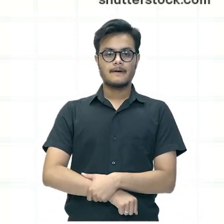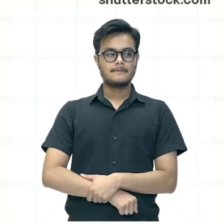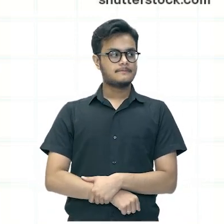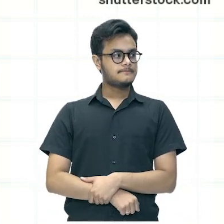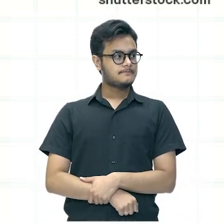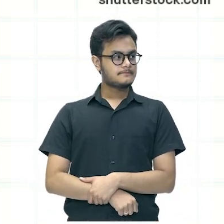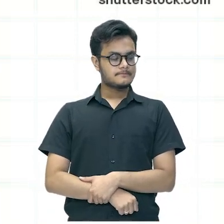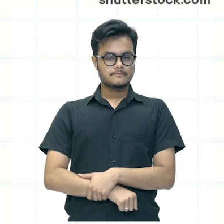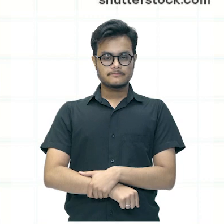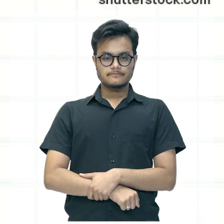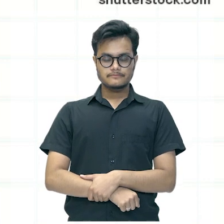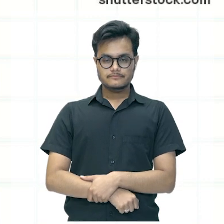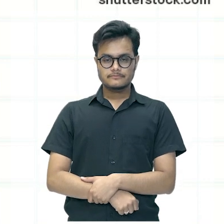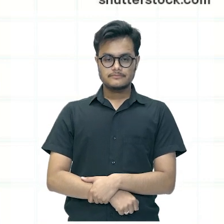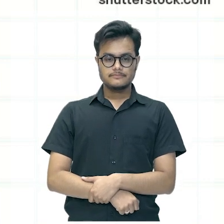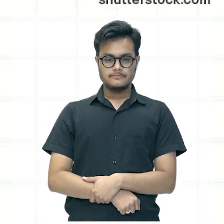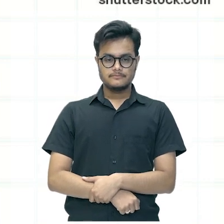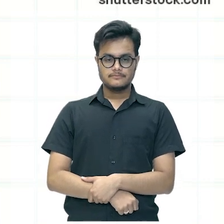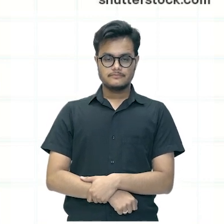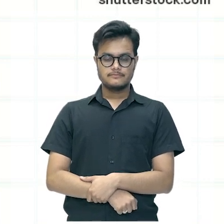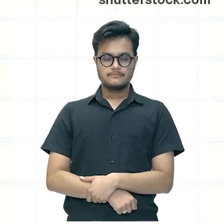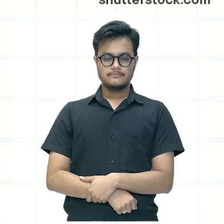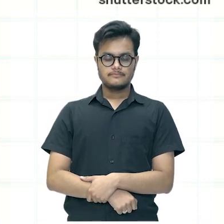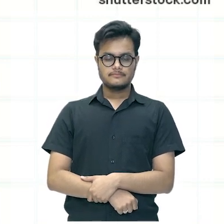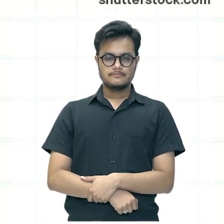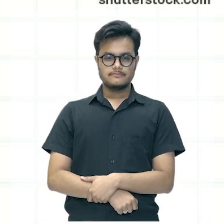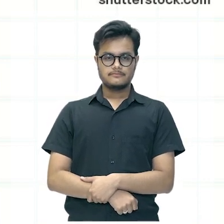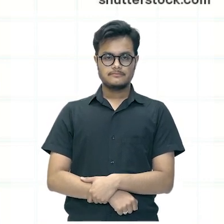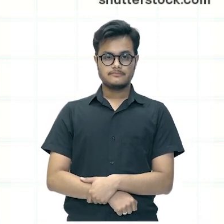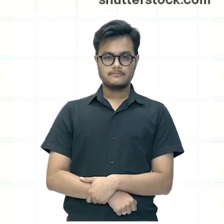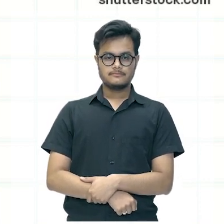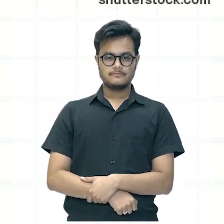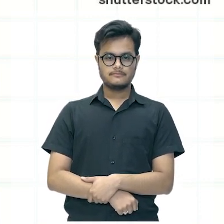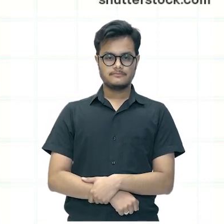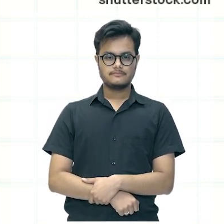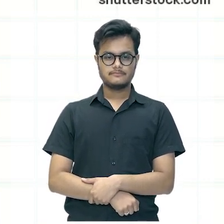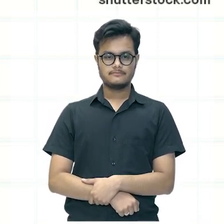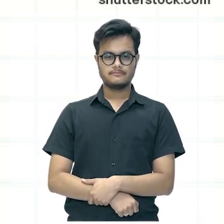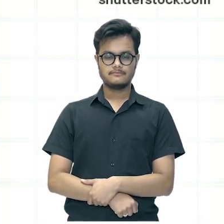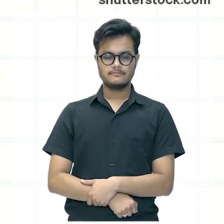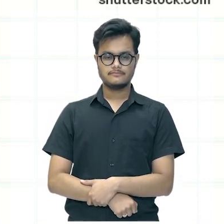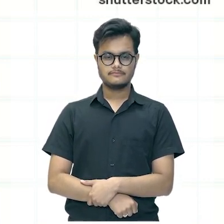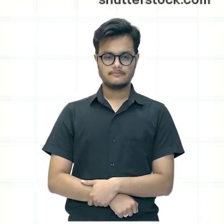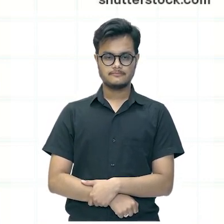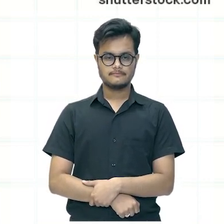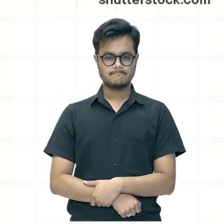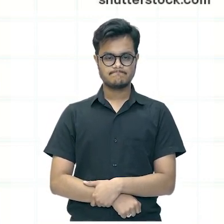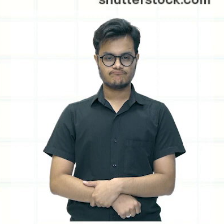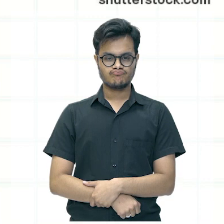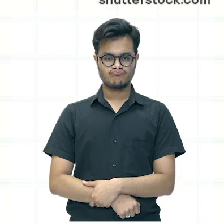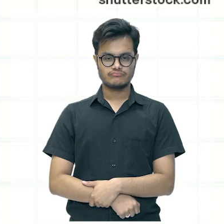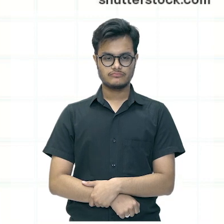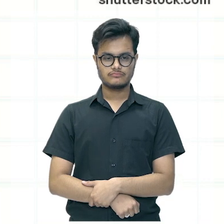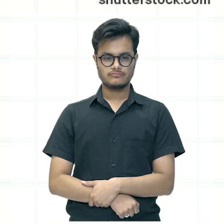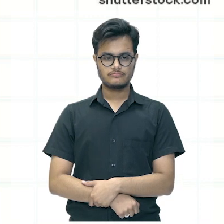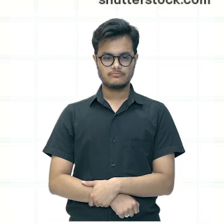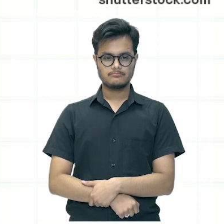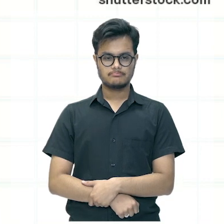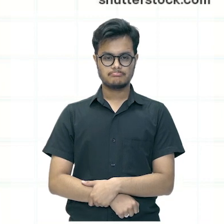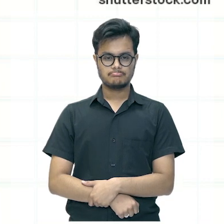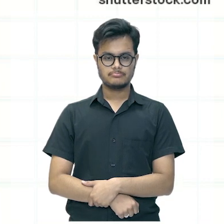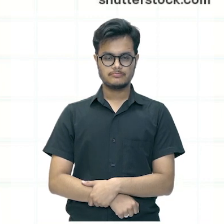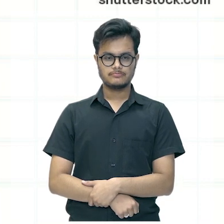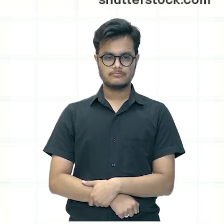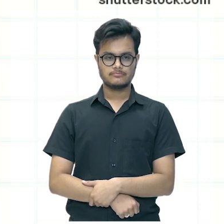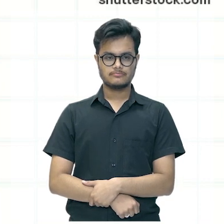behaves. And it can cause emotional, functional, and physical